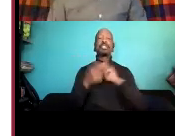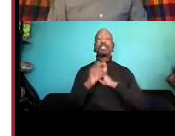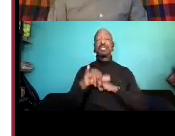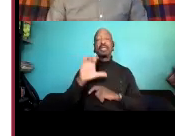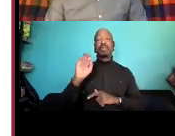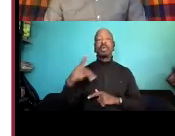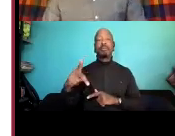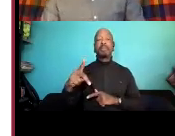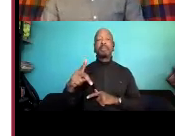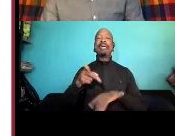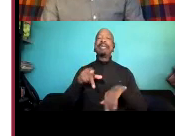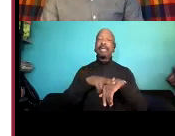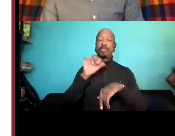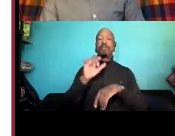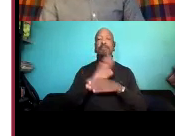the business.